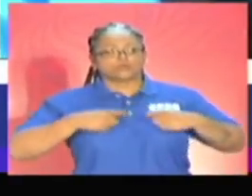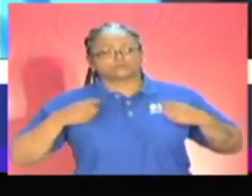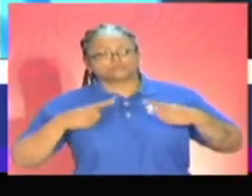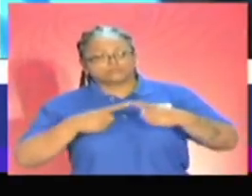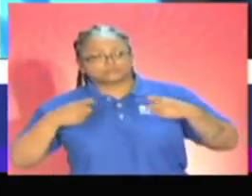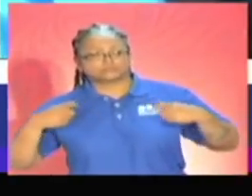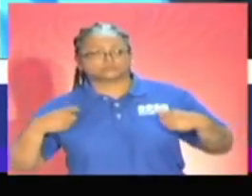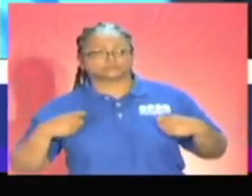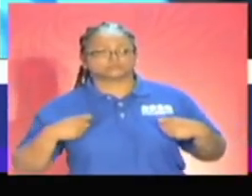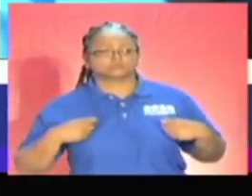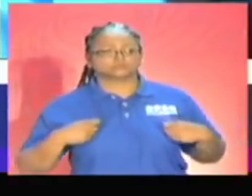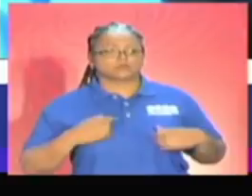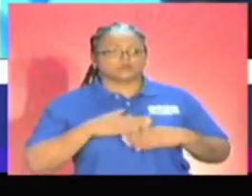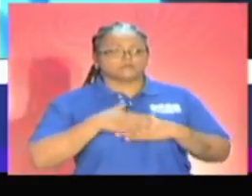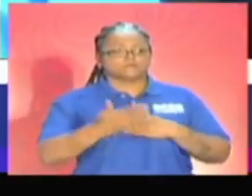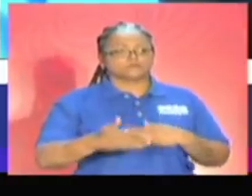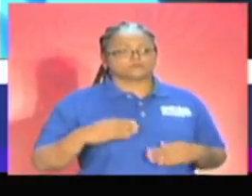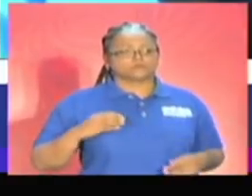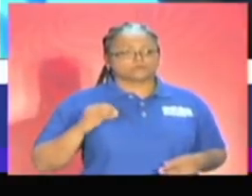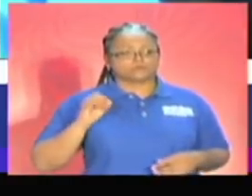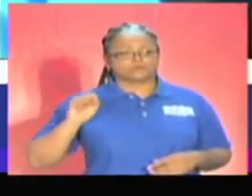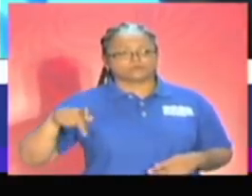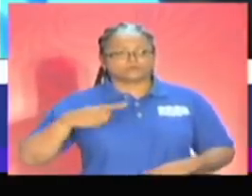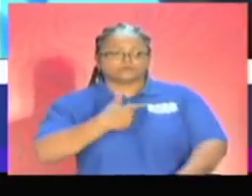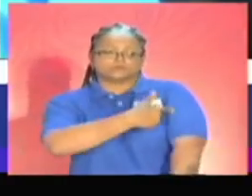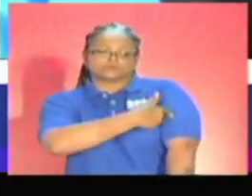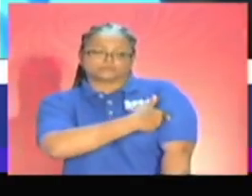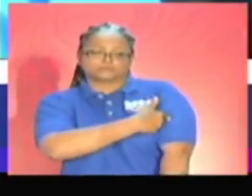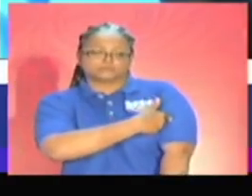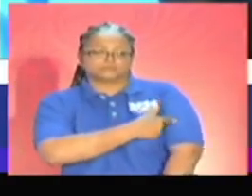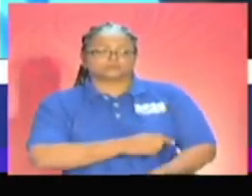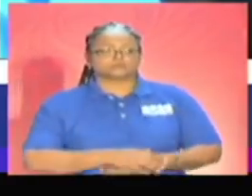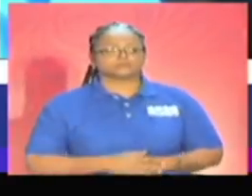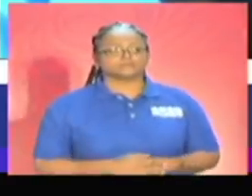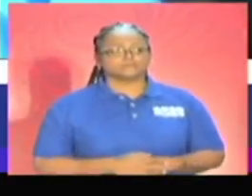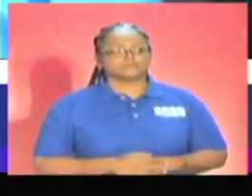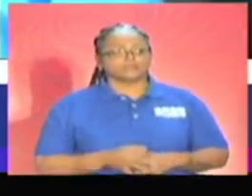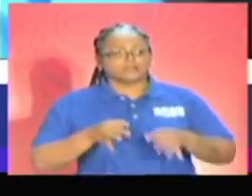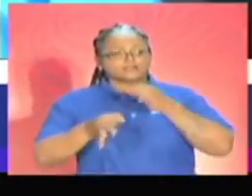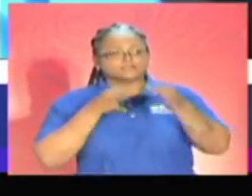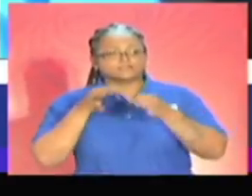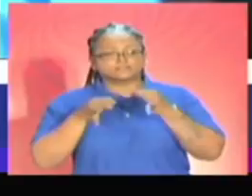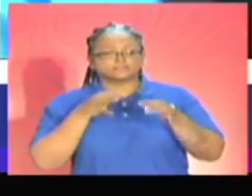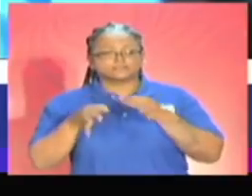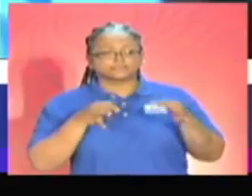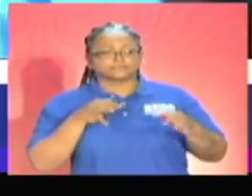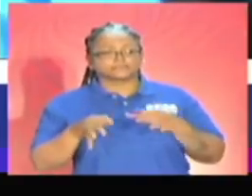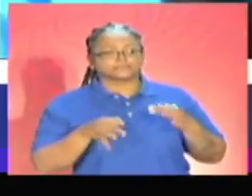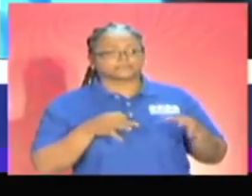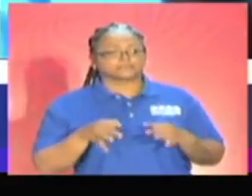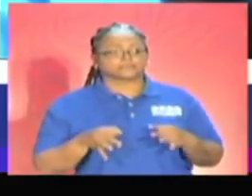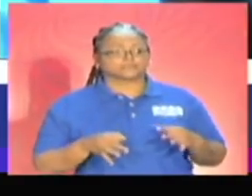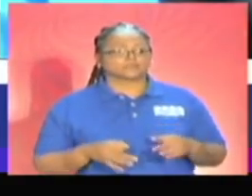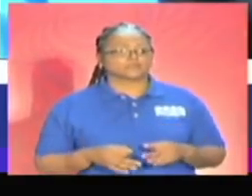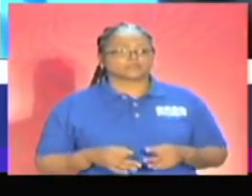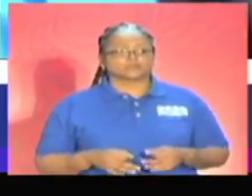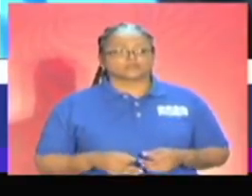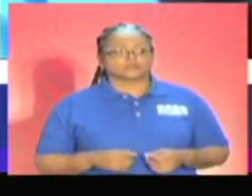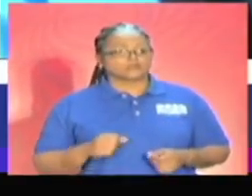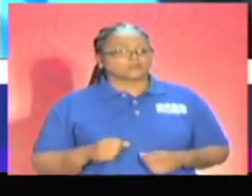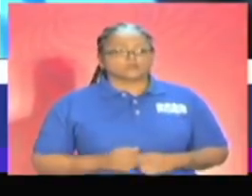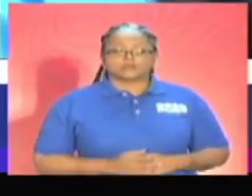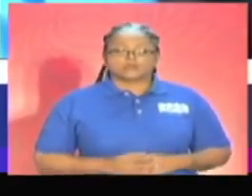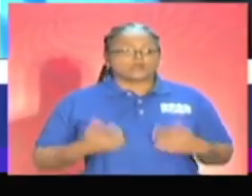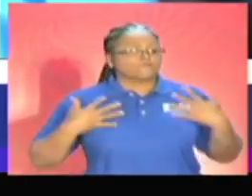the Sinopharm vaccine. The person complains of what appears to be an extended period of discomfort. Now, while